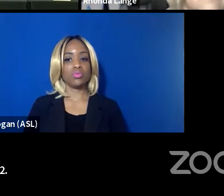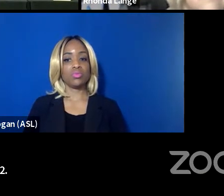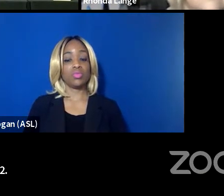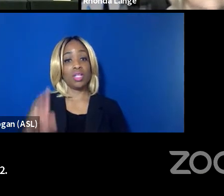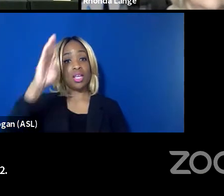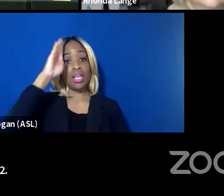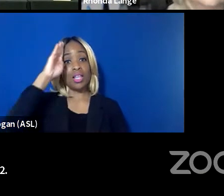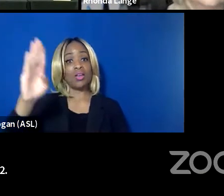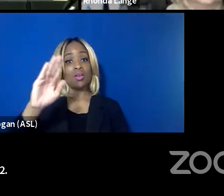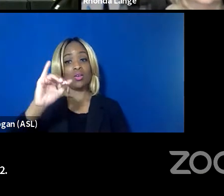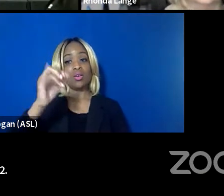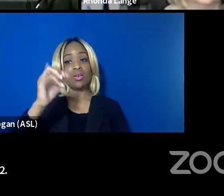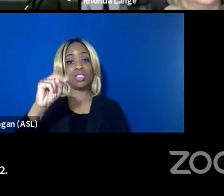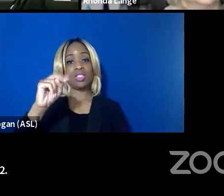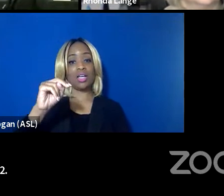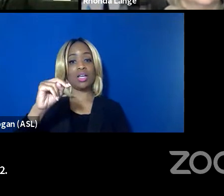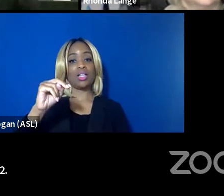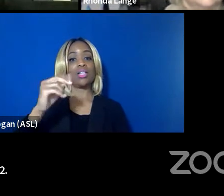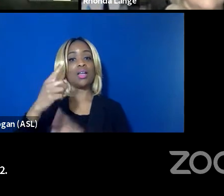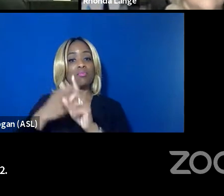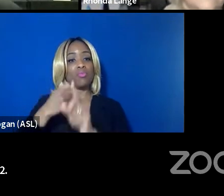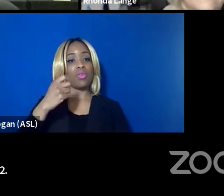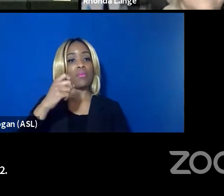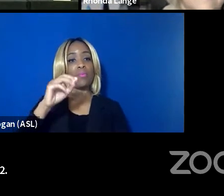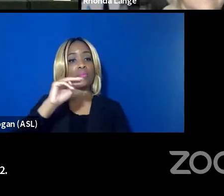Hello, my name is John Polani. I'm from Muskegon.